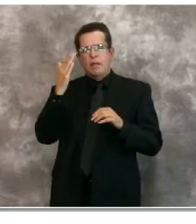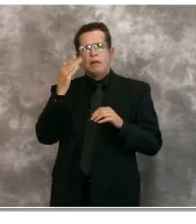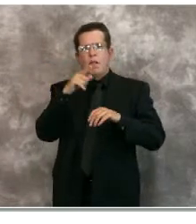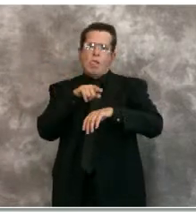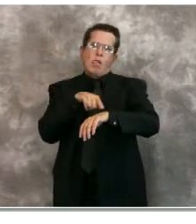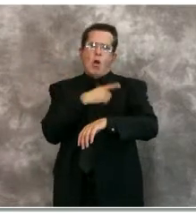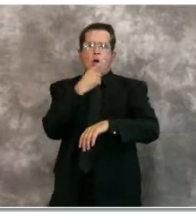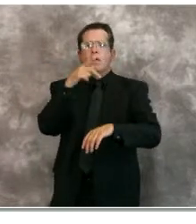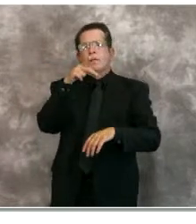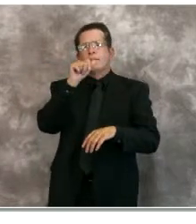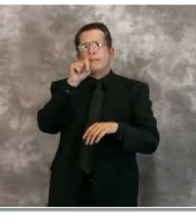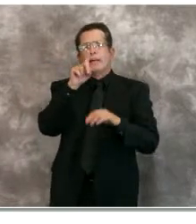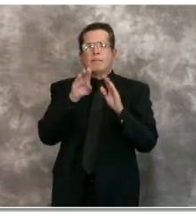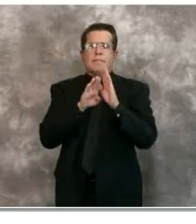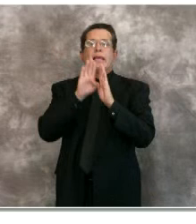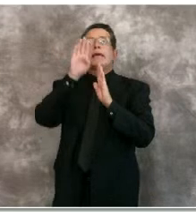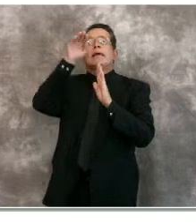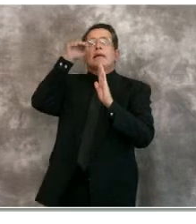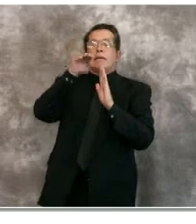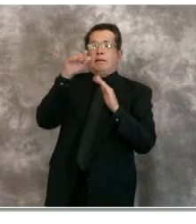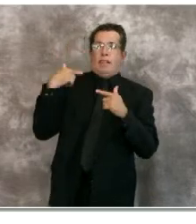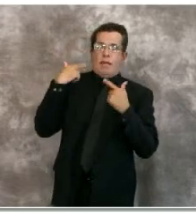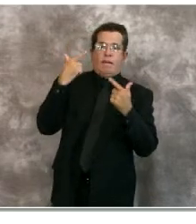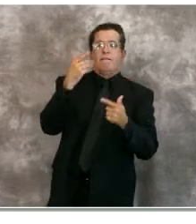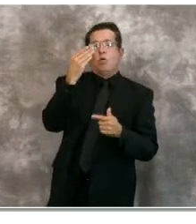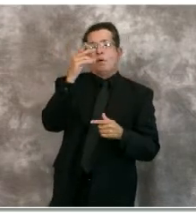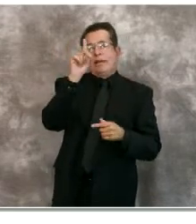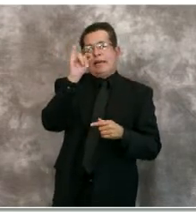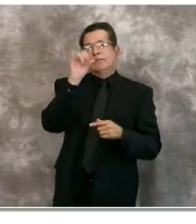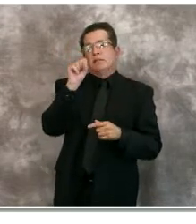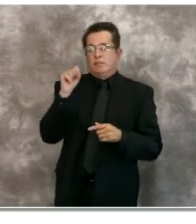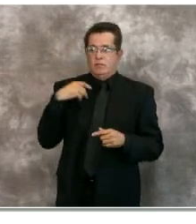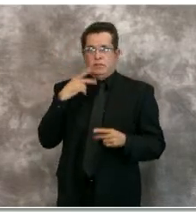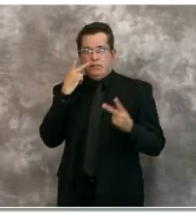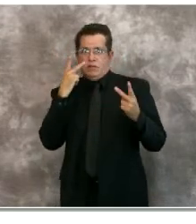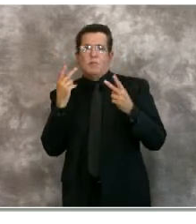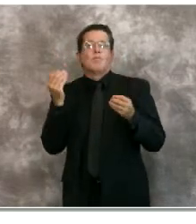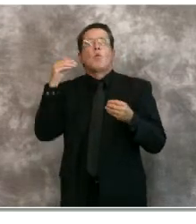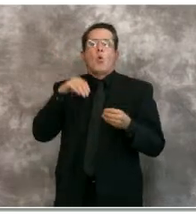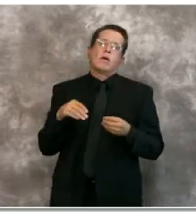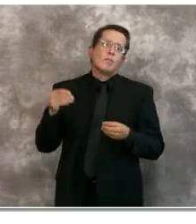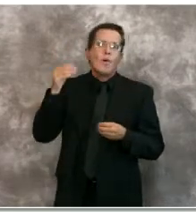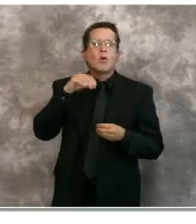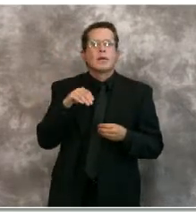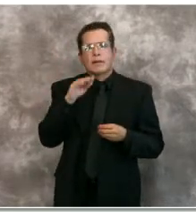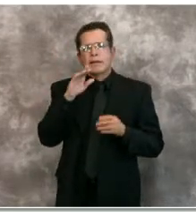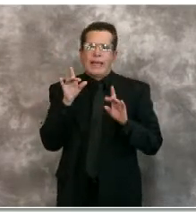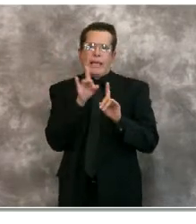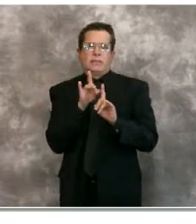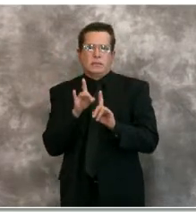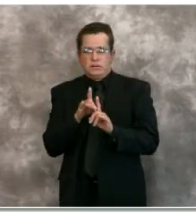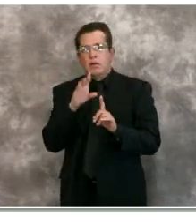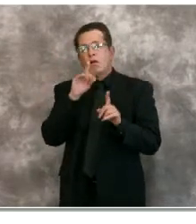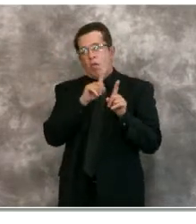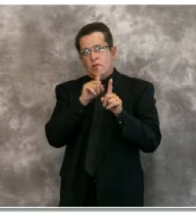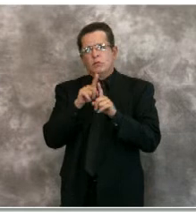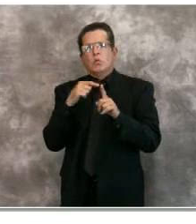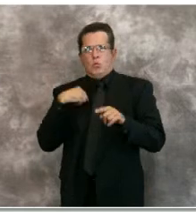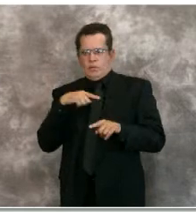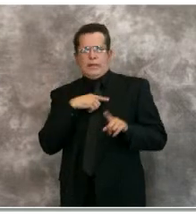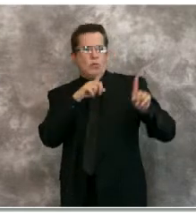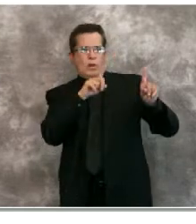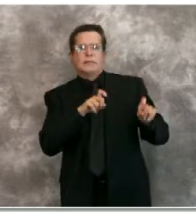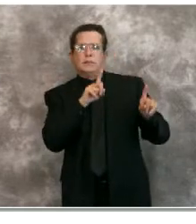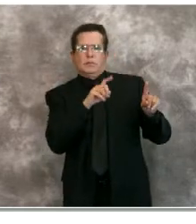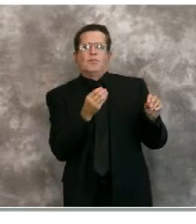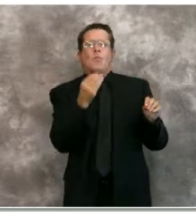long peak. The last 14 days, we expect to see more cases, but as we are also increasing the number of testing